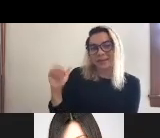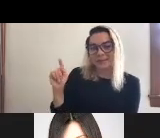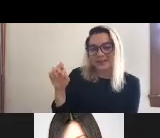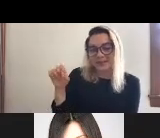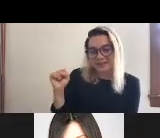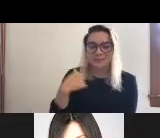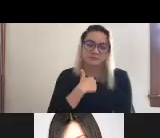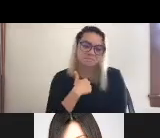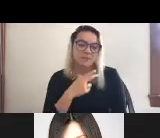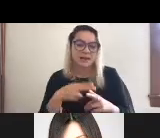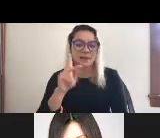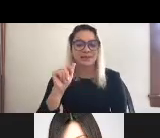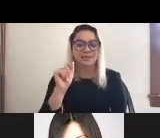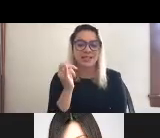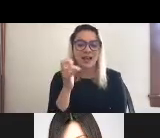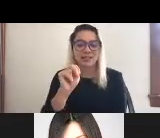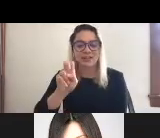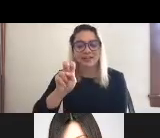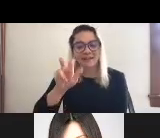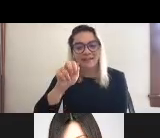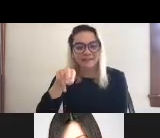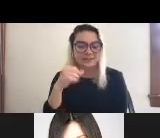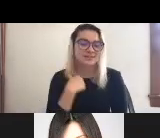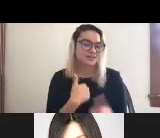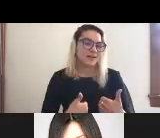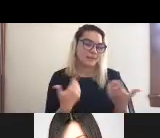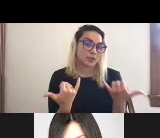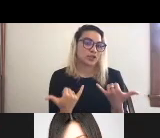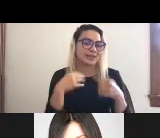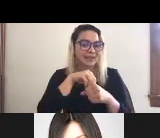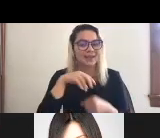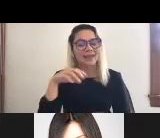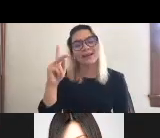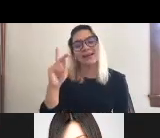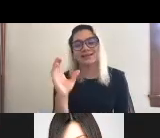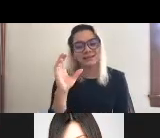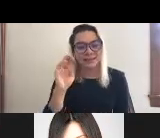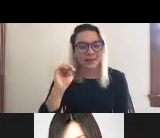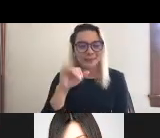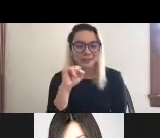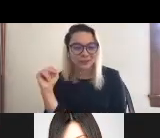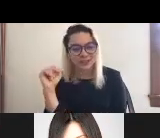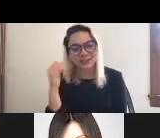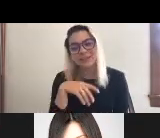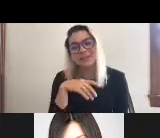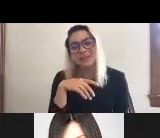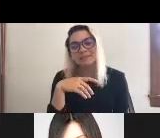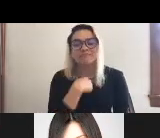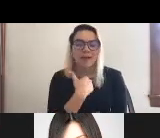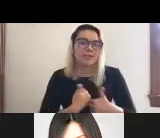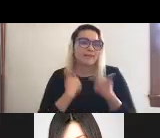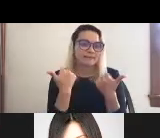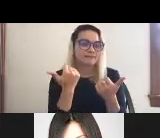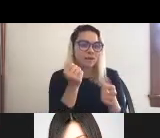I am currently in Kansas City, Missouri, where I live and do most of my work at